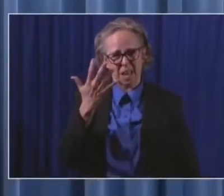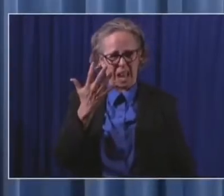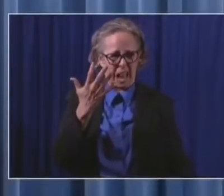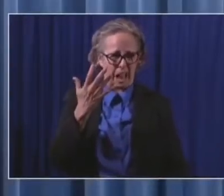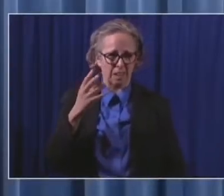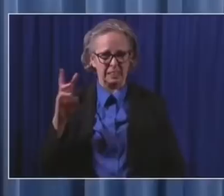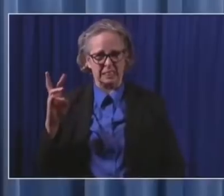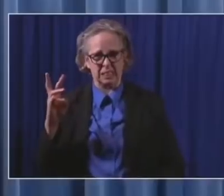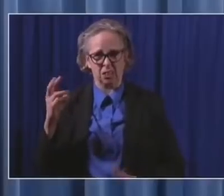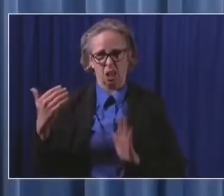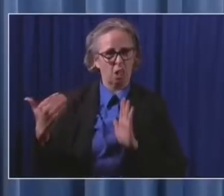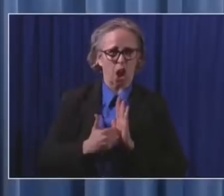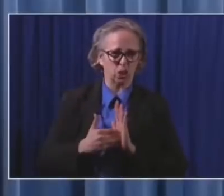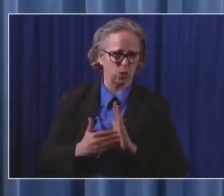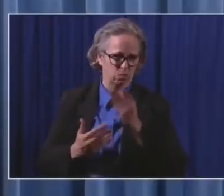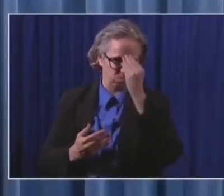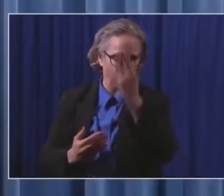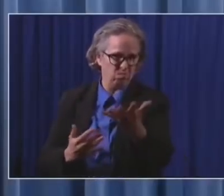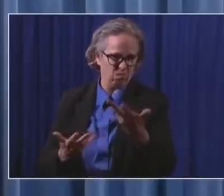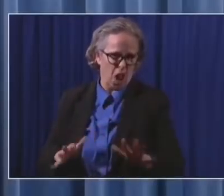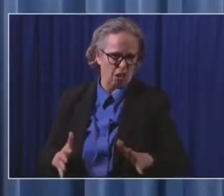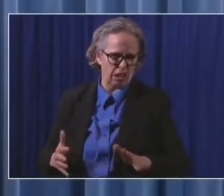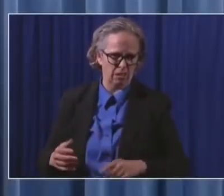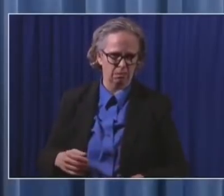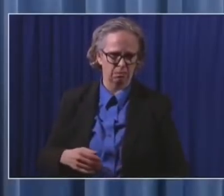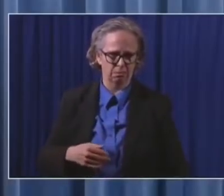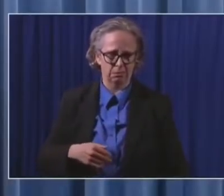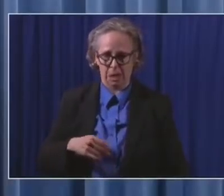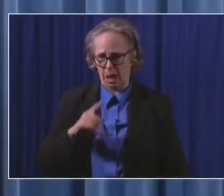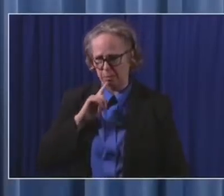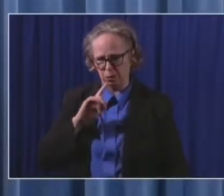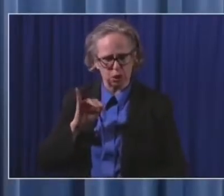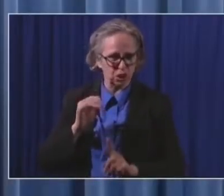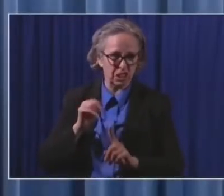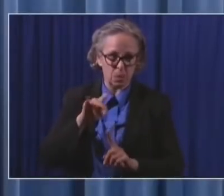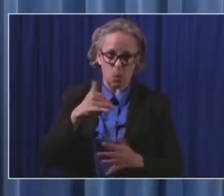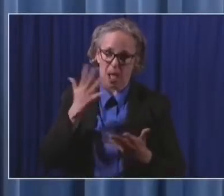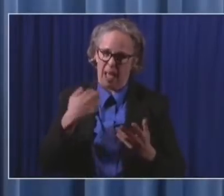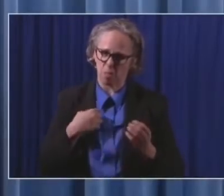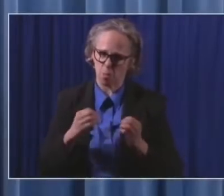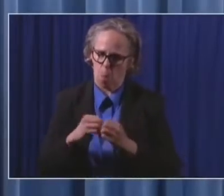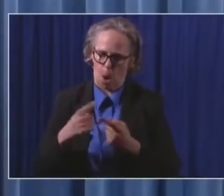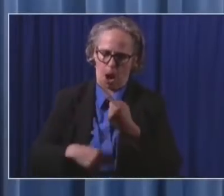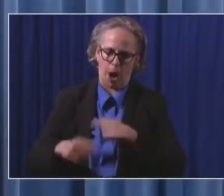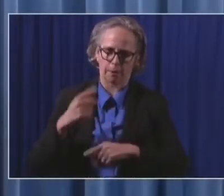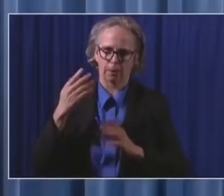Well, I think we probably have 5 or 6 lawsuits already testing our authority.